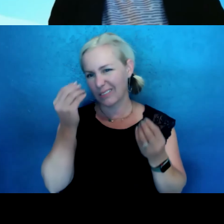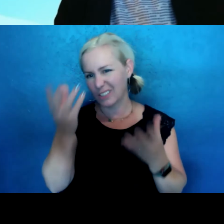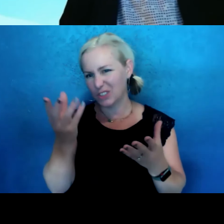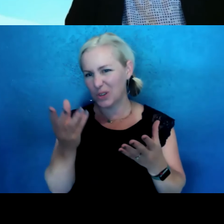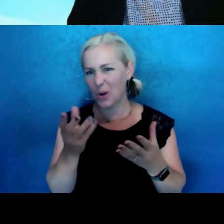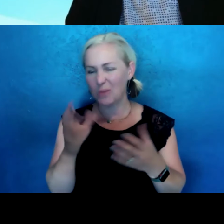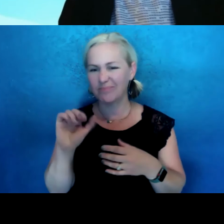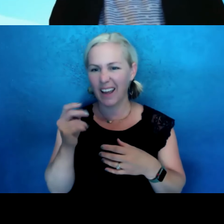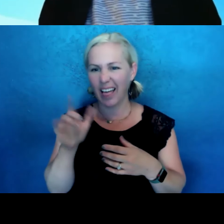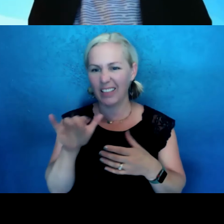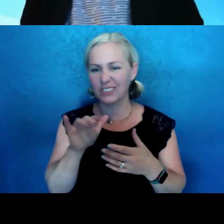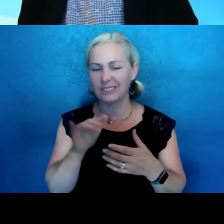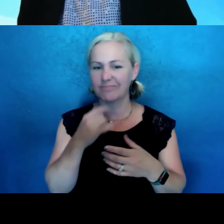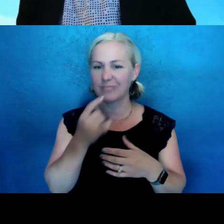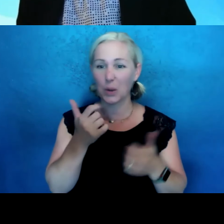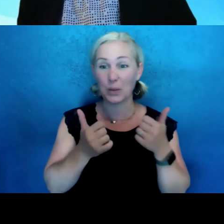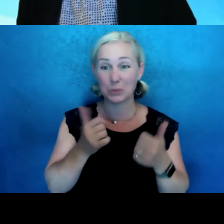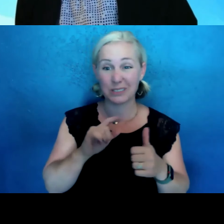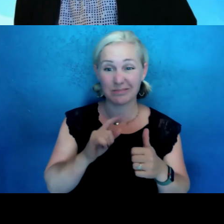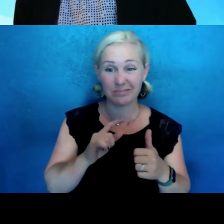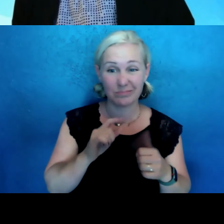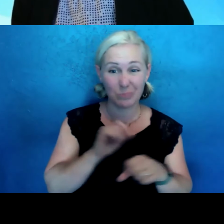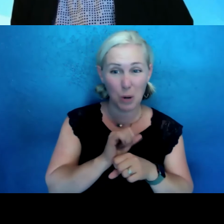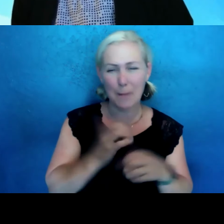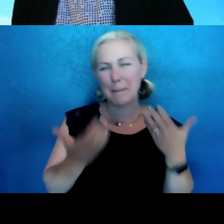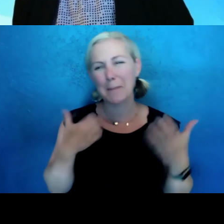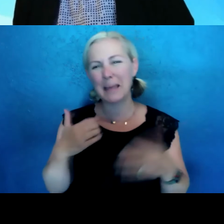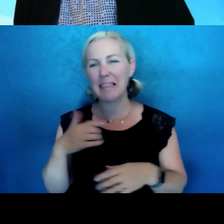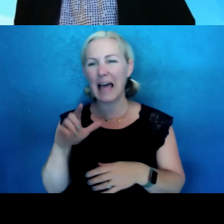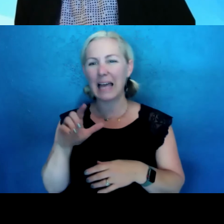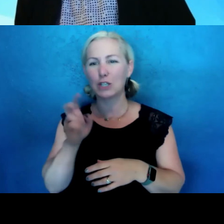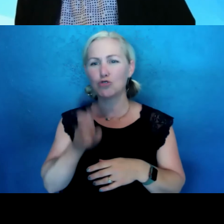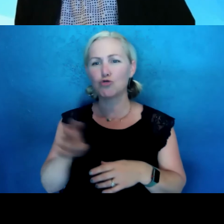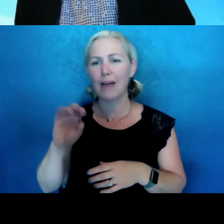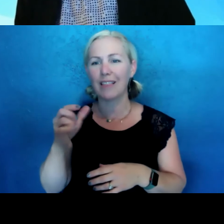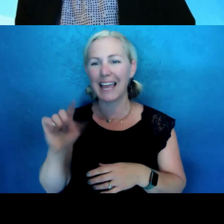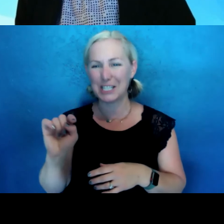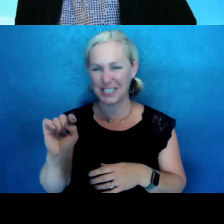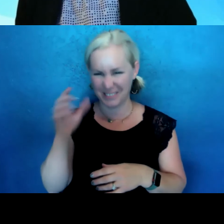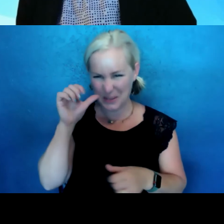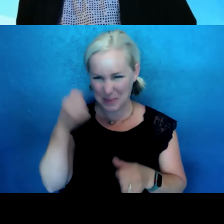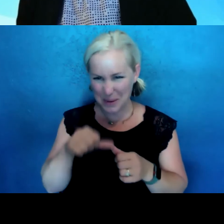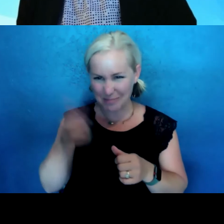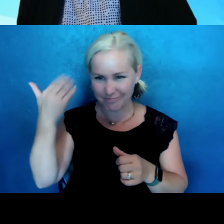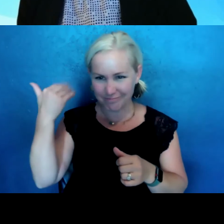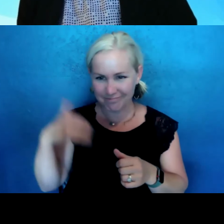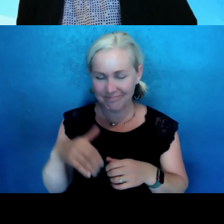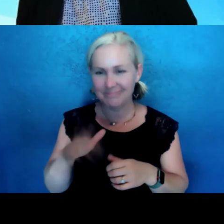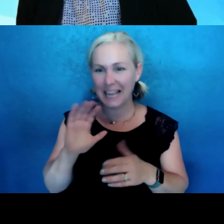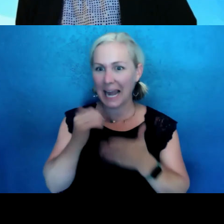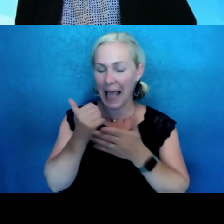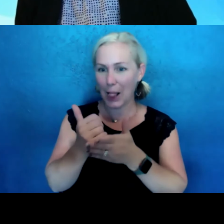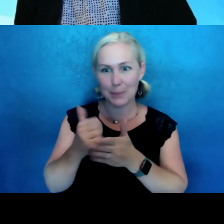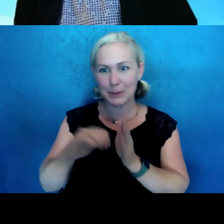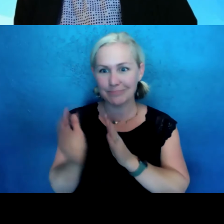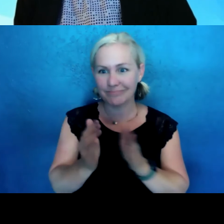ones don't. Some people have said maybe it's a travel agent analogy for those of us who remember travel agents who can help you put together